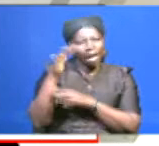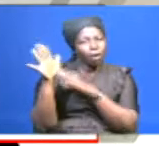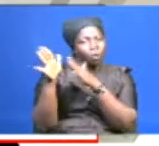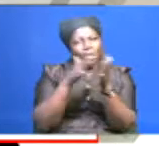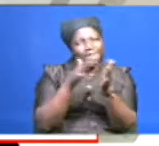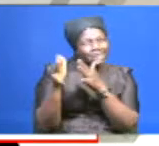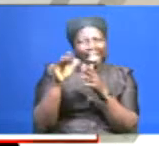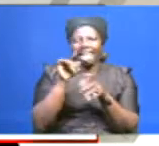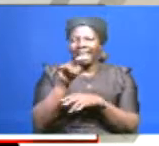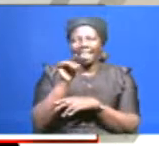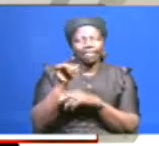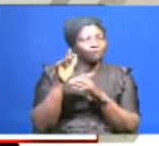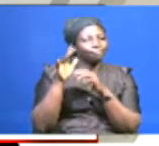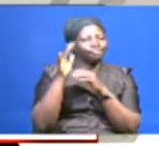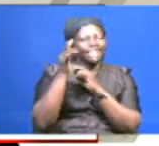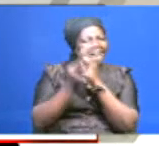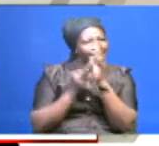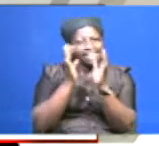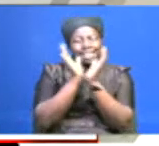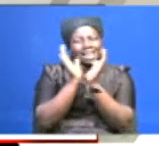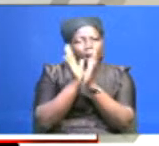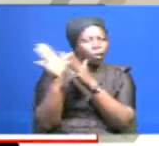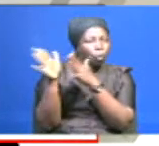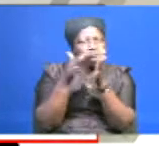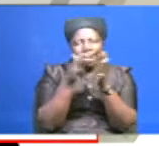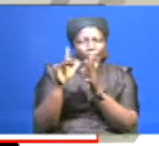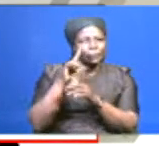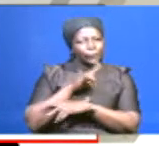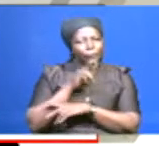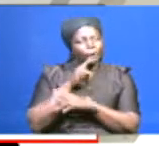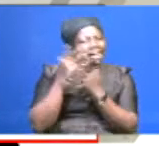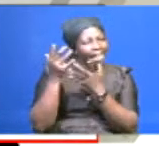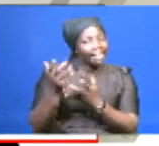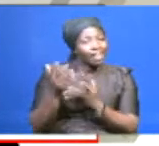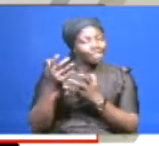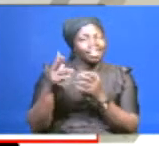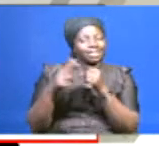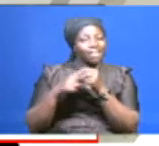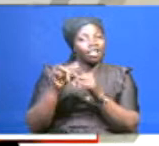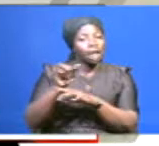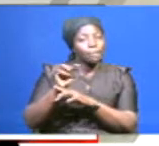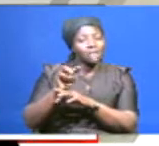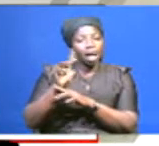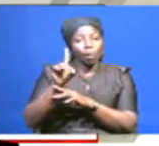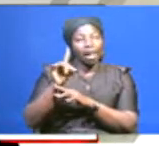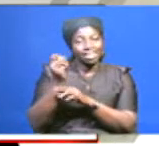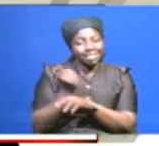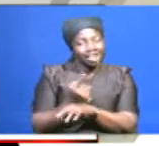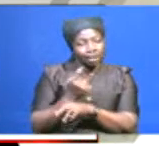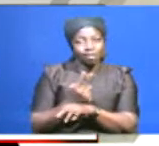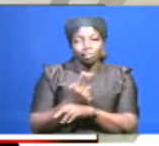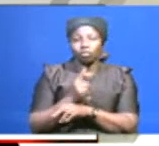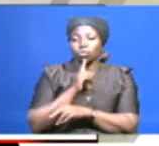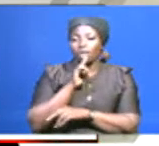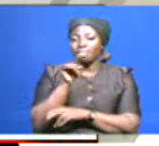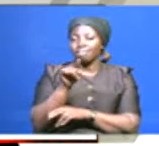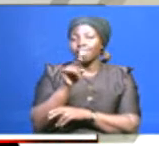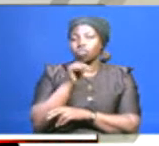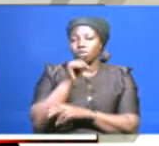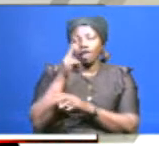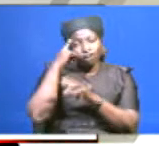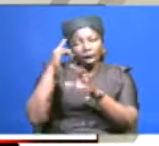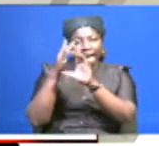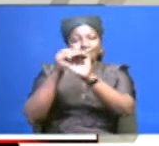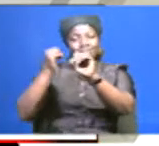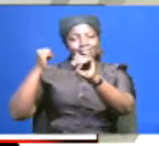was so heavy, it was doing 7 meters per second. Uh-huh. So it's not, especially for javelin and things like that, it's